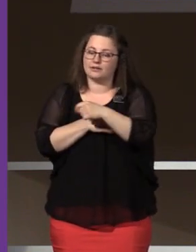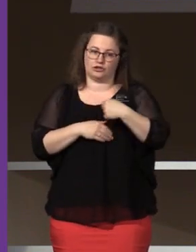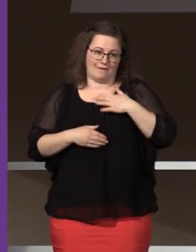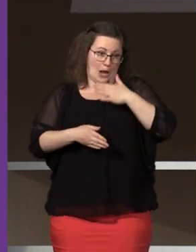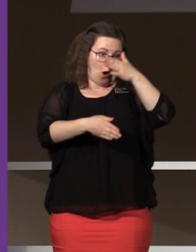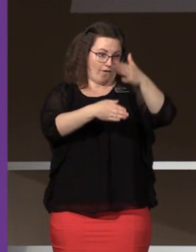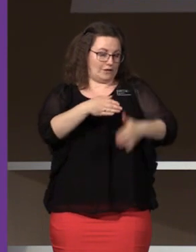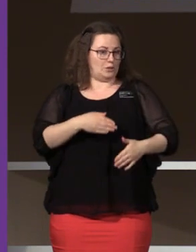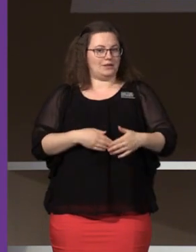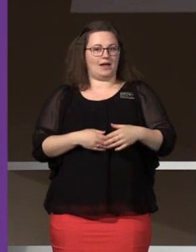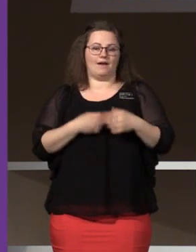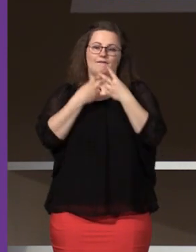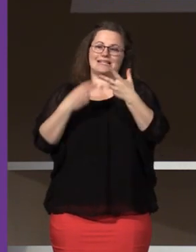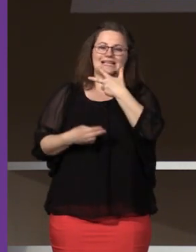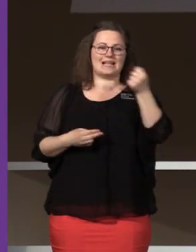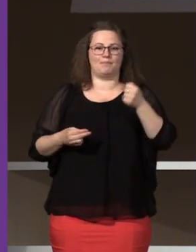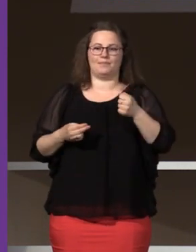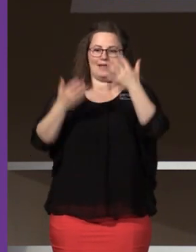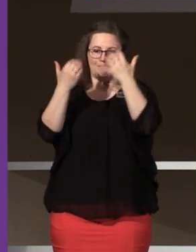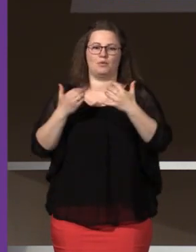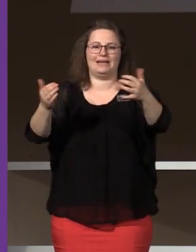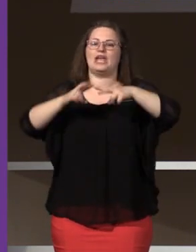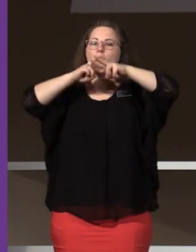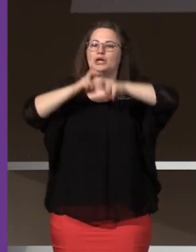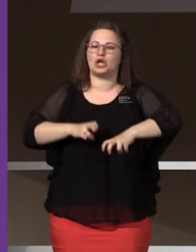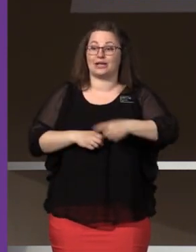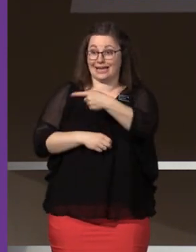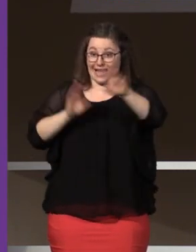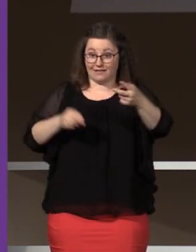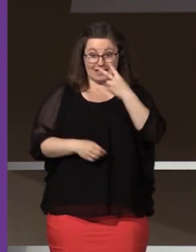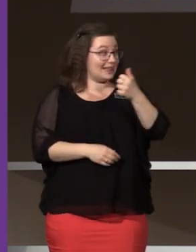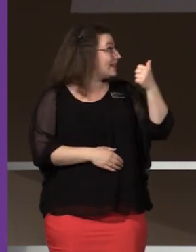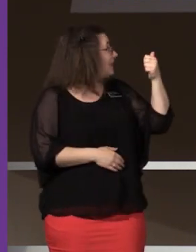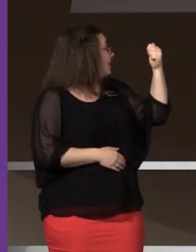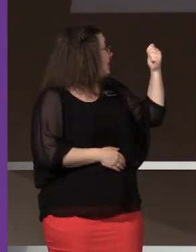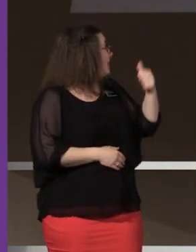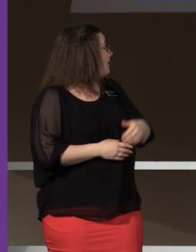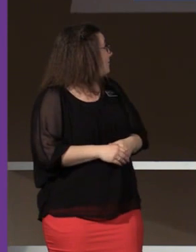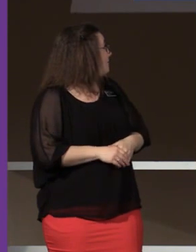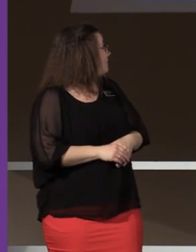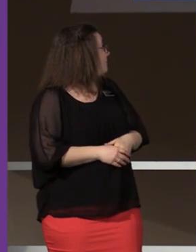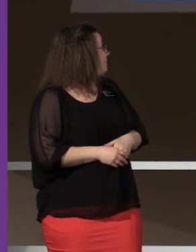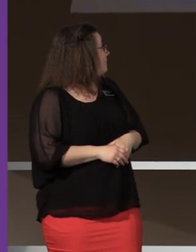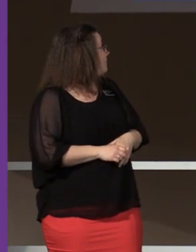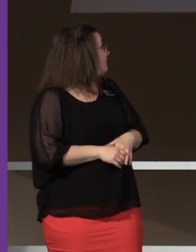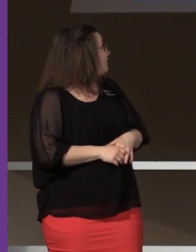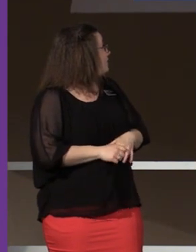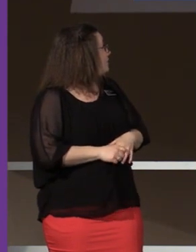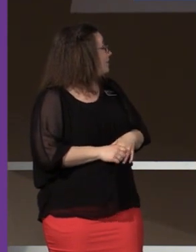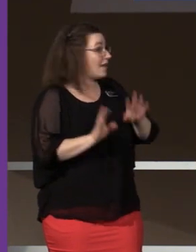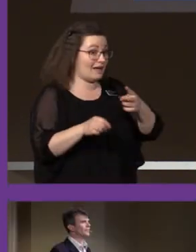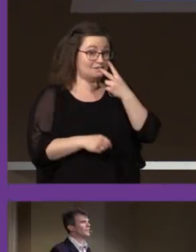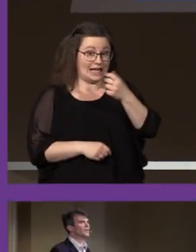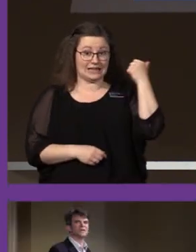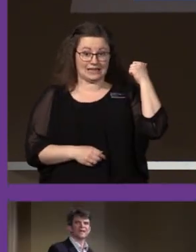with a quick audience participation. You all have seen these. VLC Media. You've seen